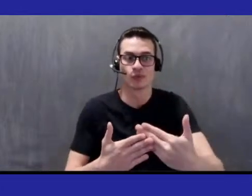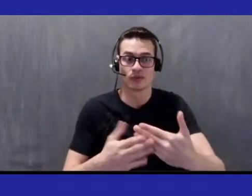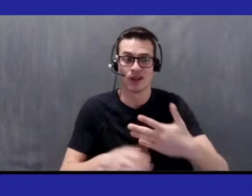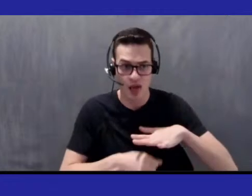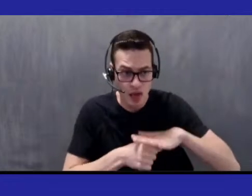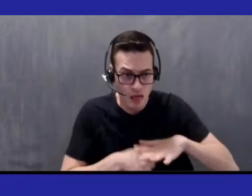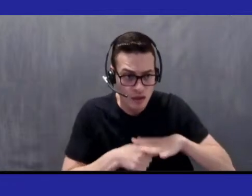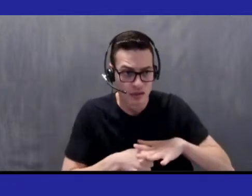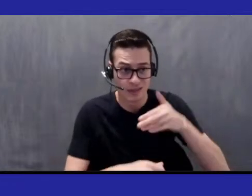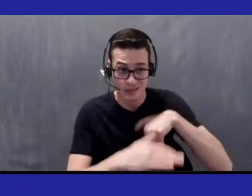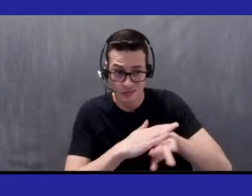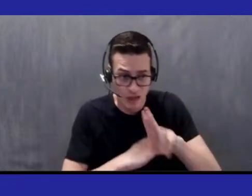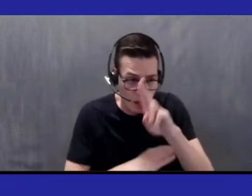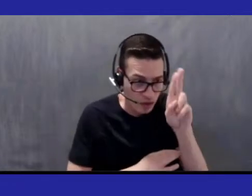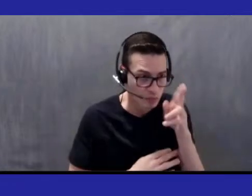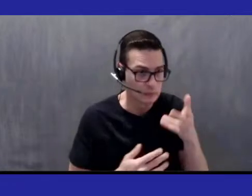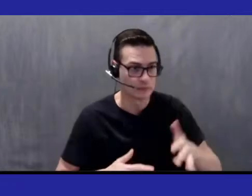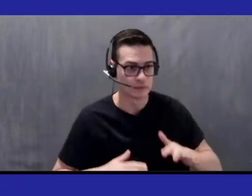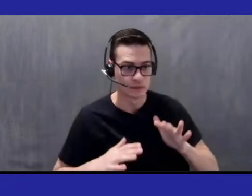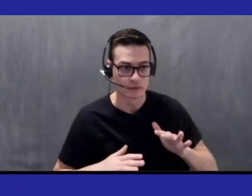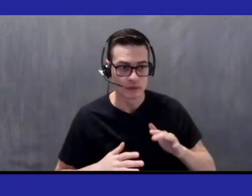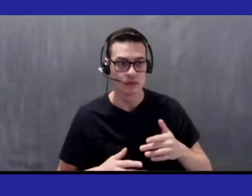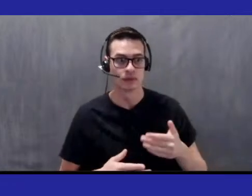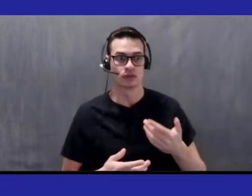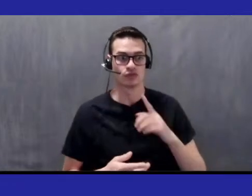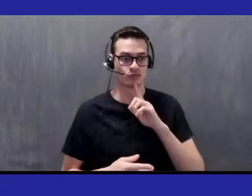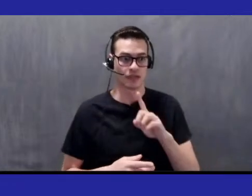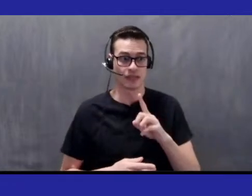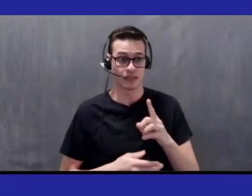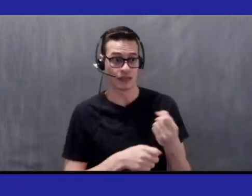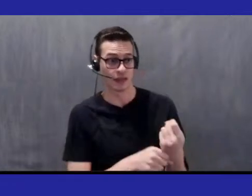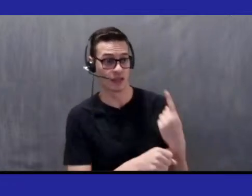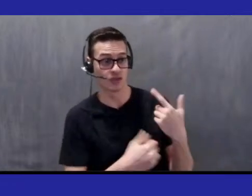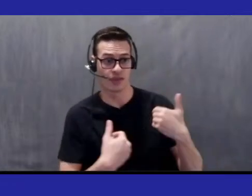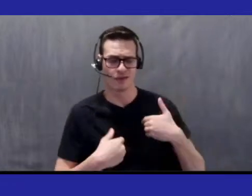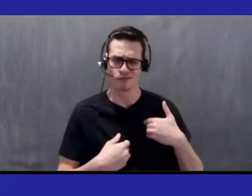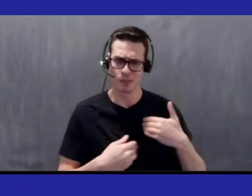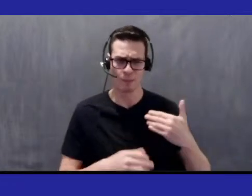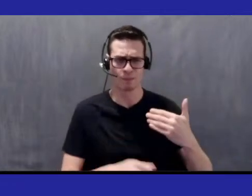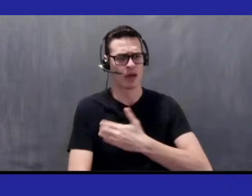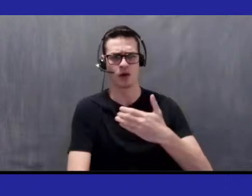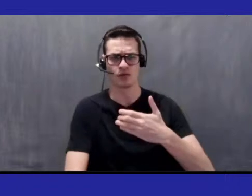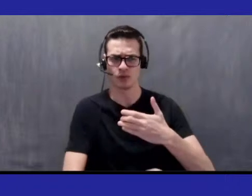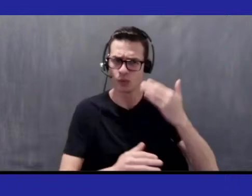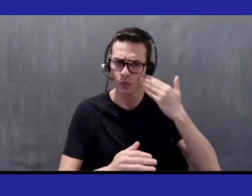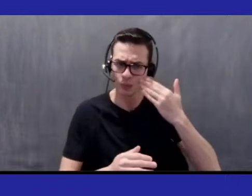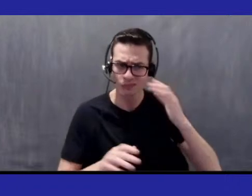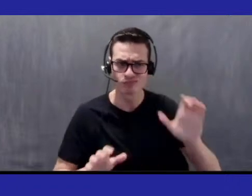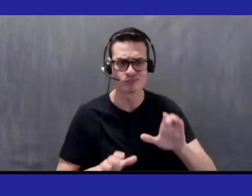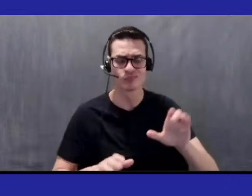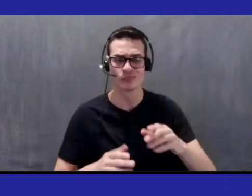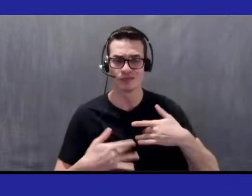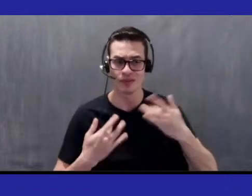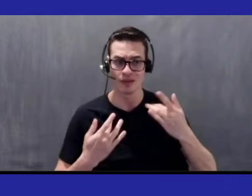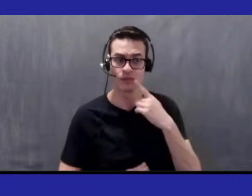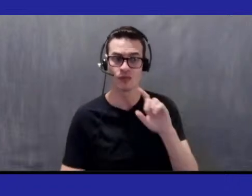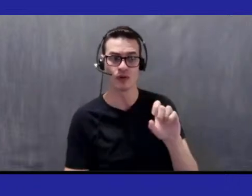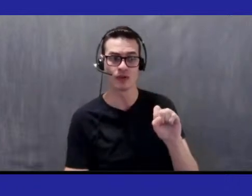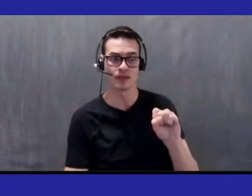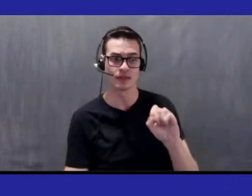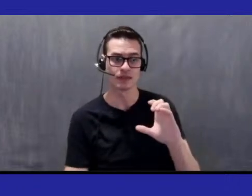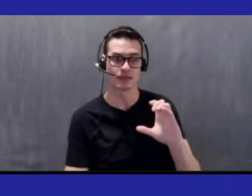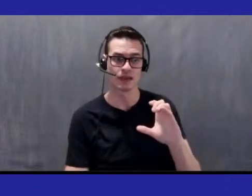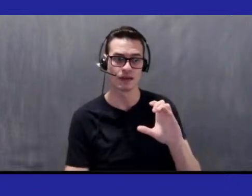Safety had a really powerful awareness-raising event for sickle cell. And a sickle cell patient